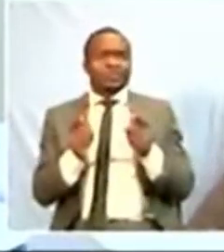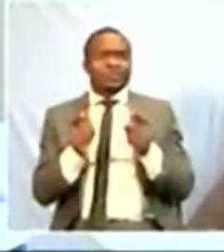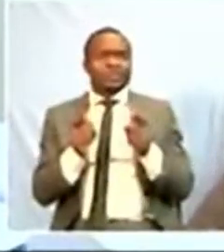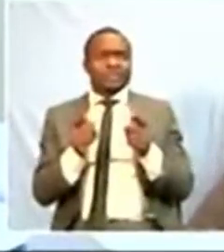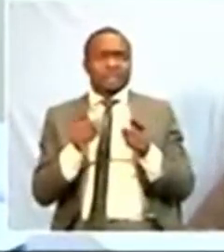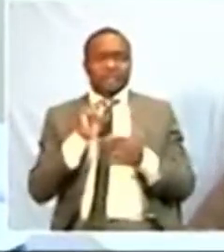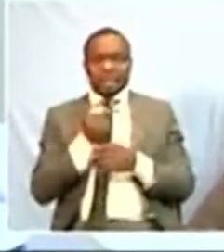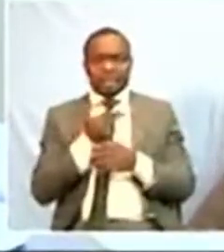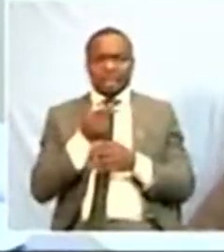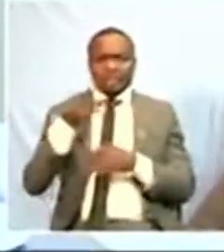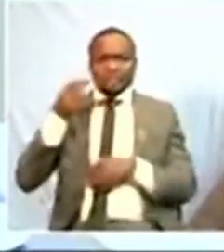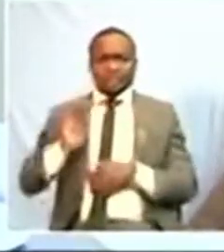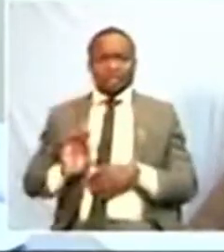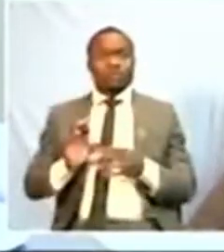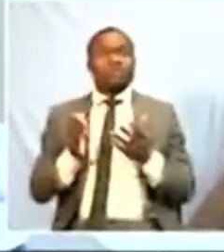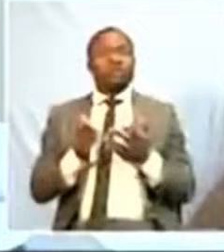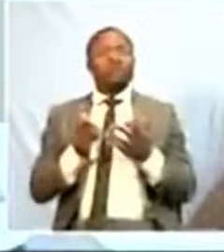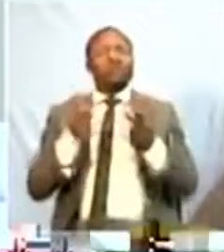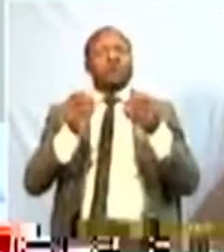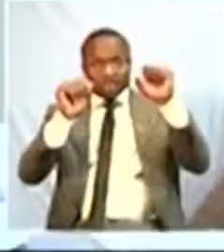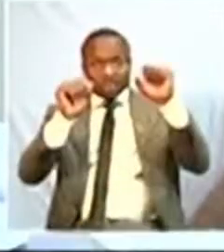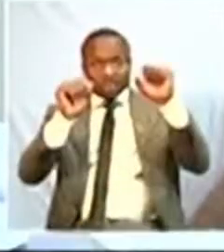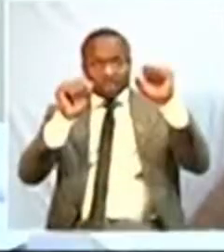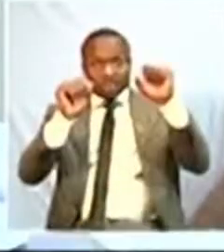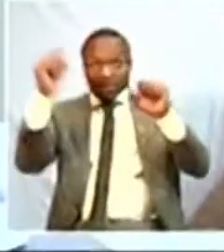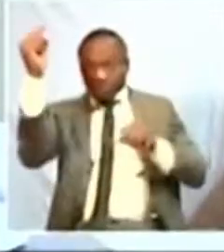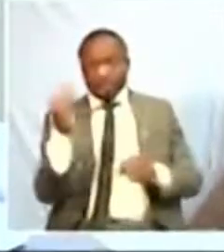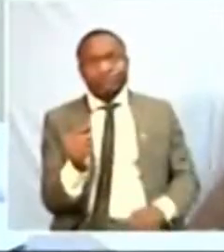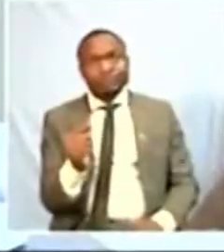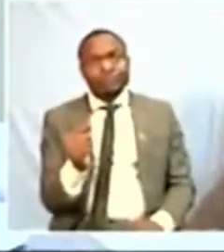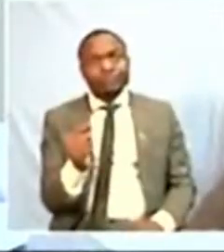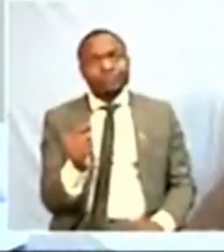things. What do you want the president to come down?